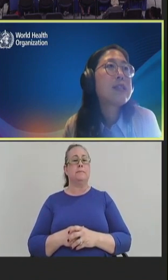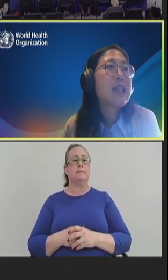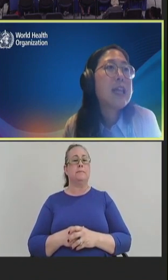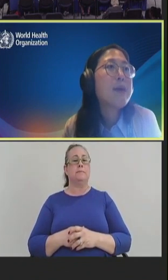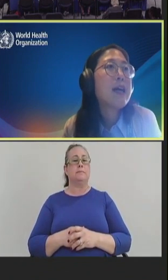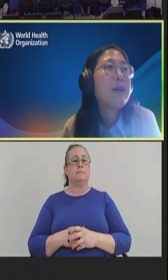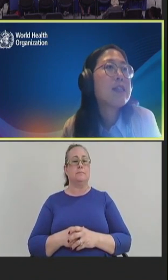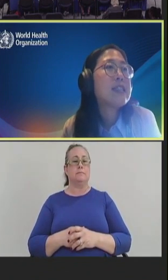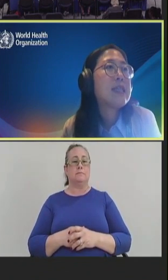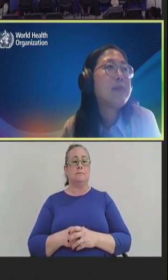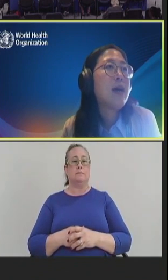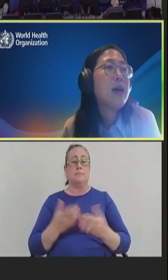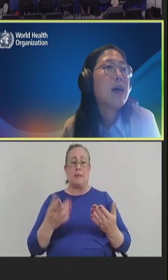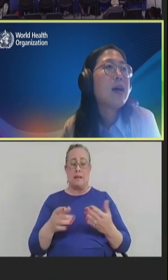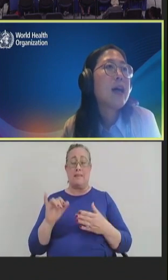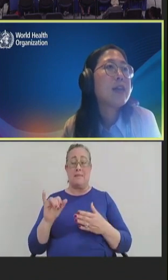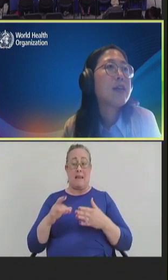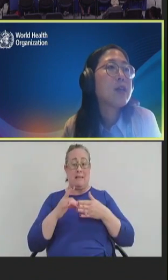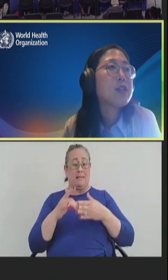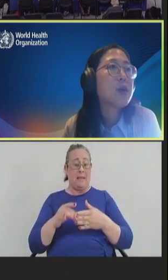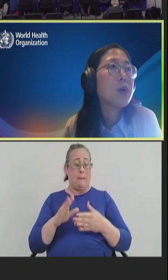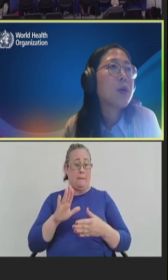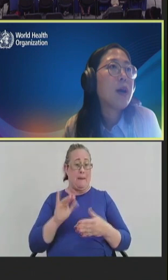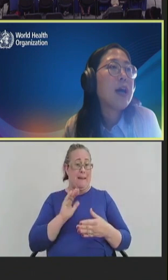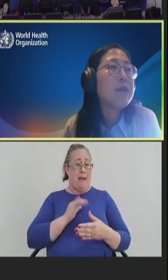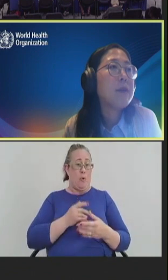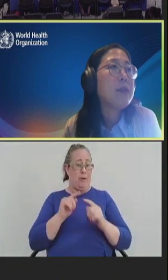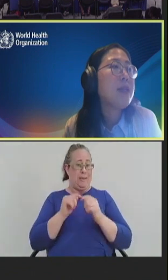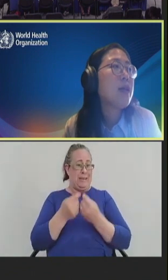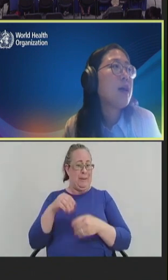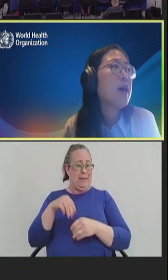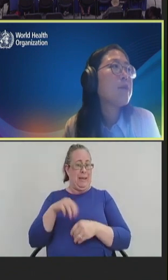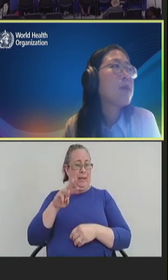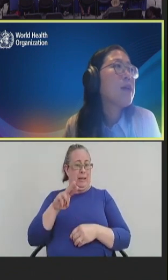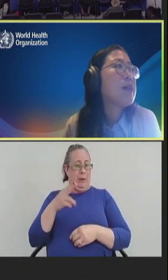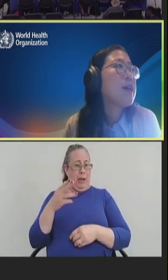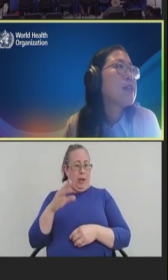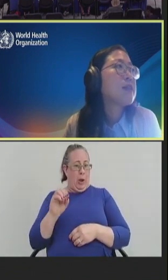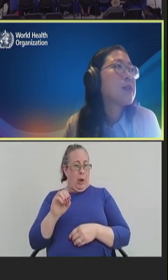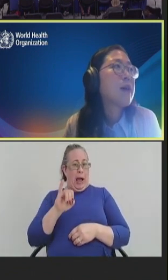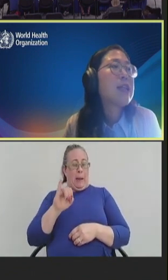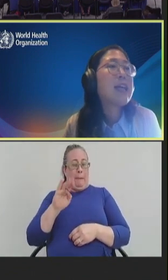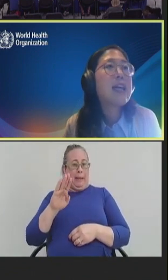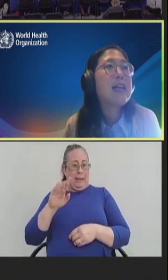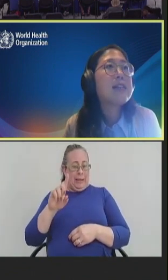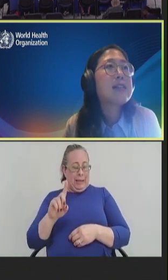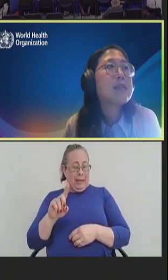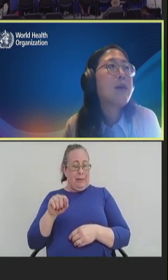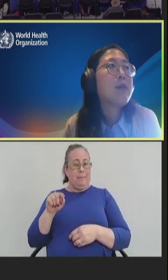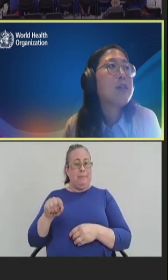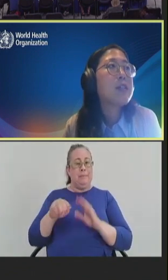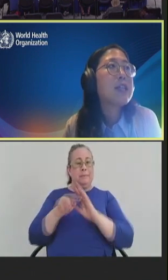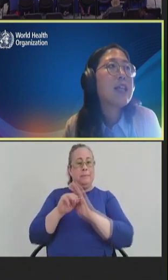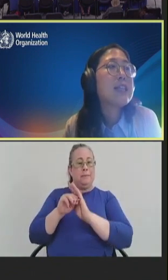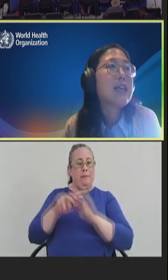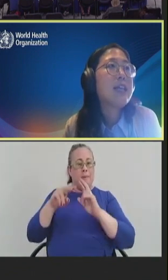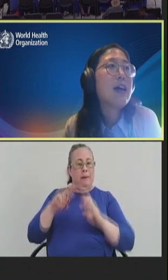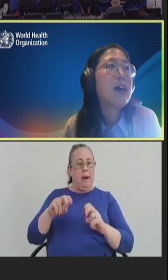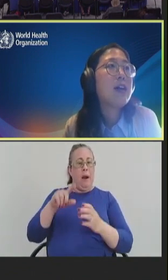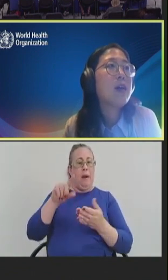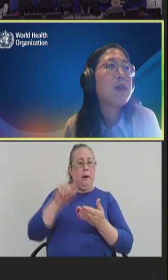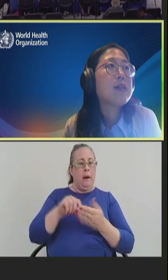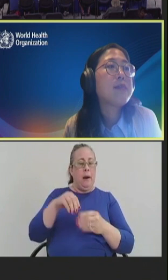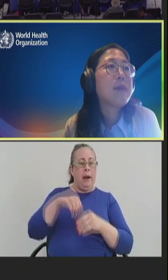Which was led by our team at WHO IBB. This was a modeling analysis published in the